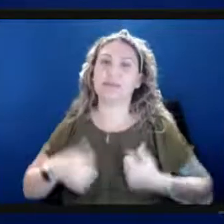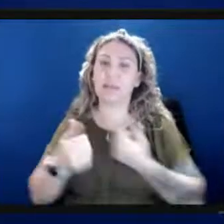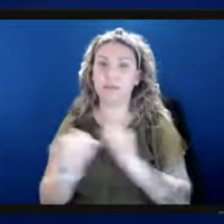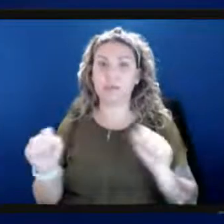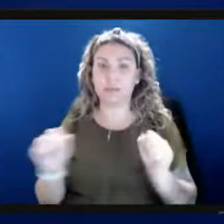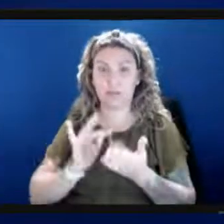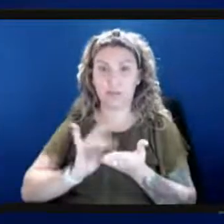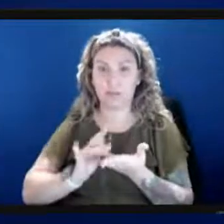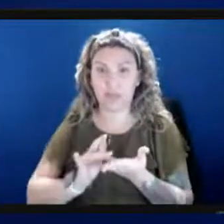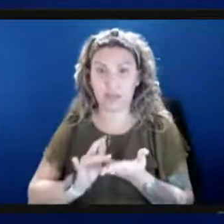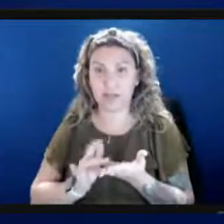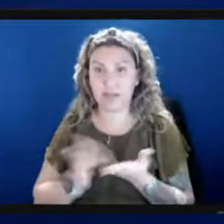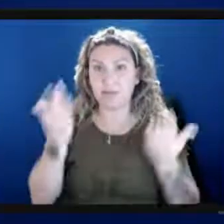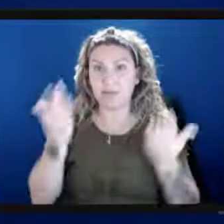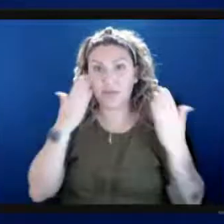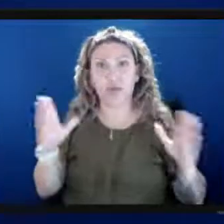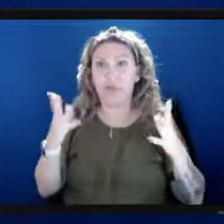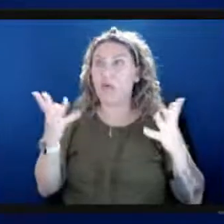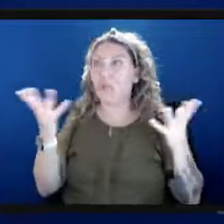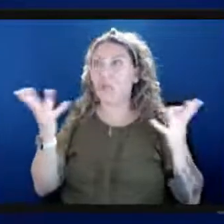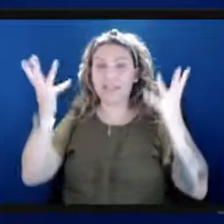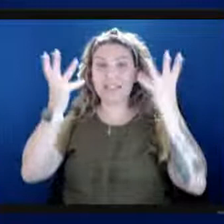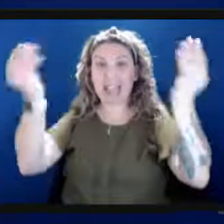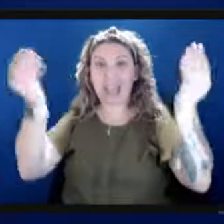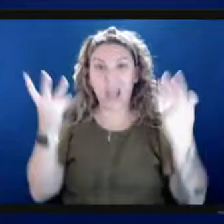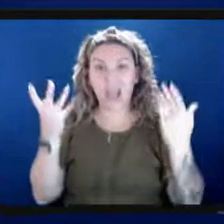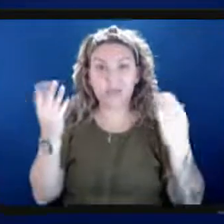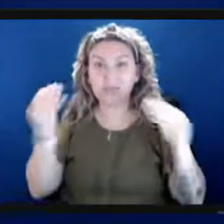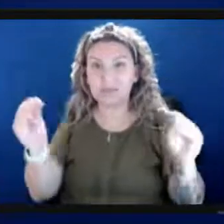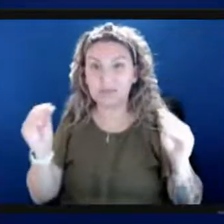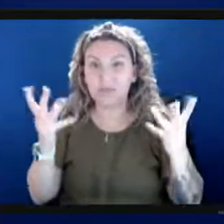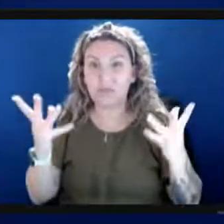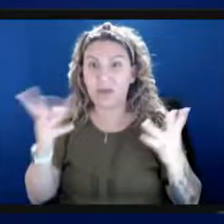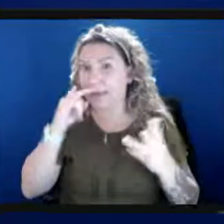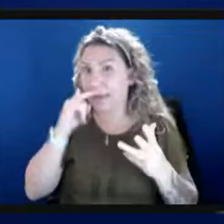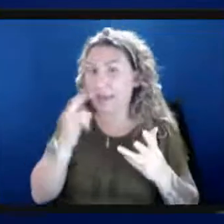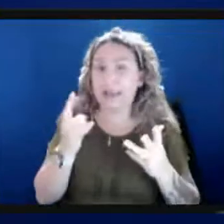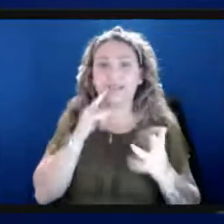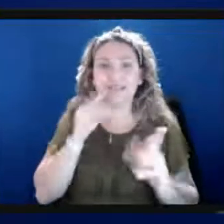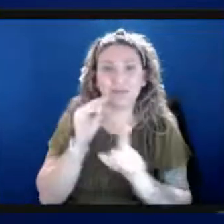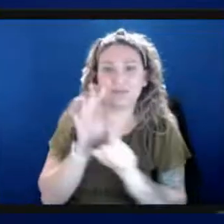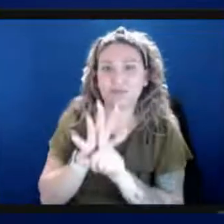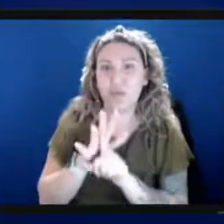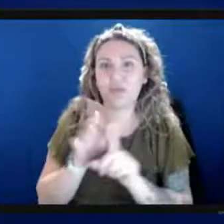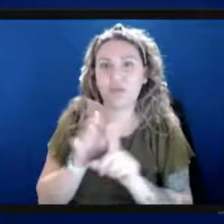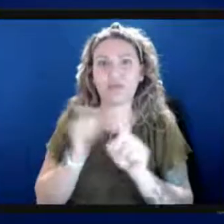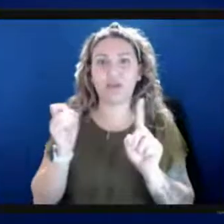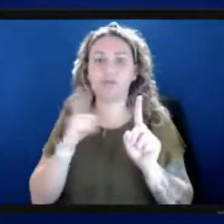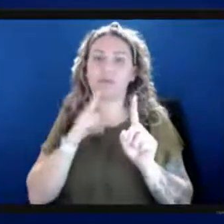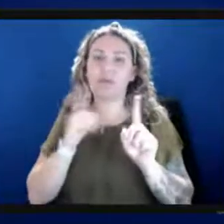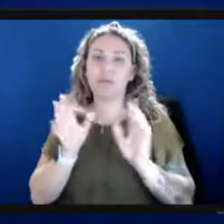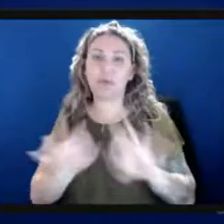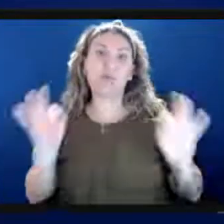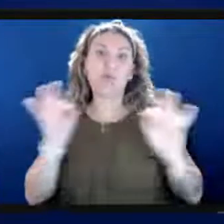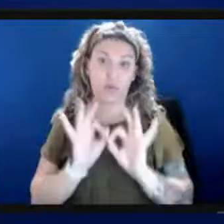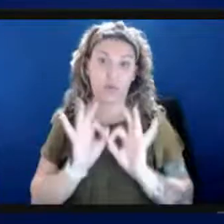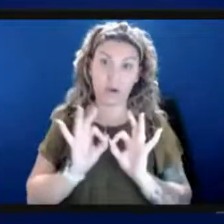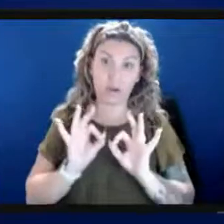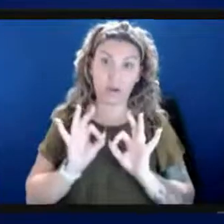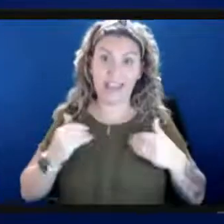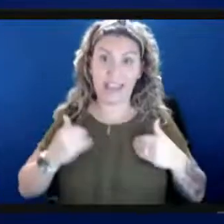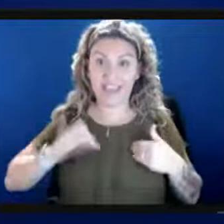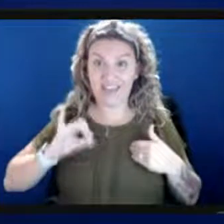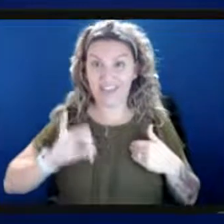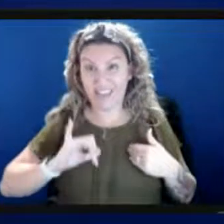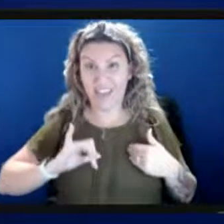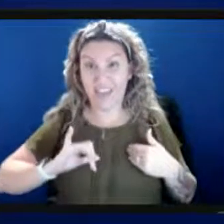we don't know what is out there in the market, what our kiddos are getting exposed to, it would be worthwhile to have this life-saving